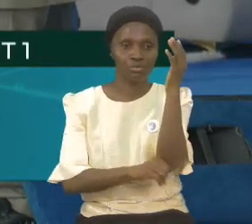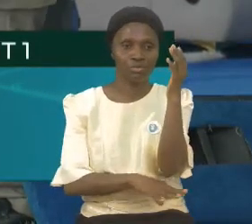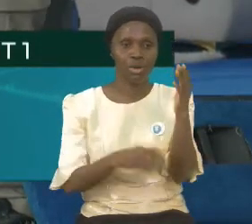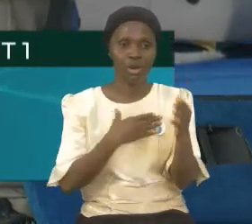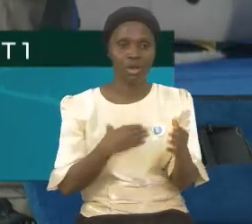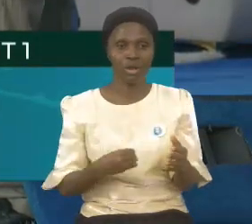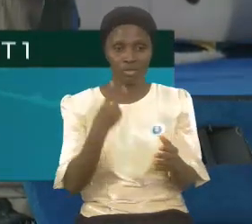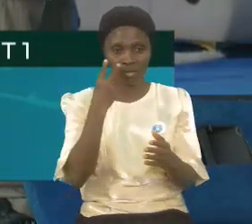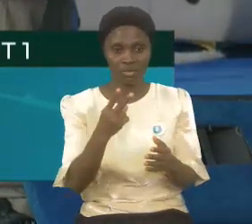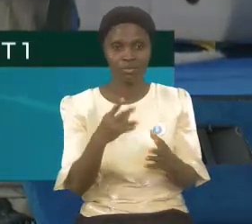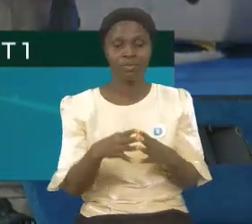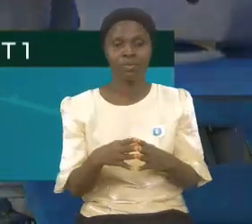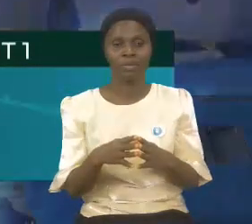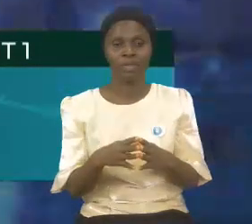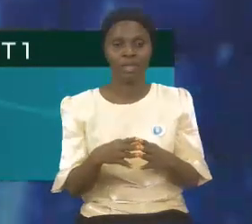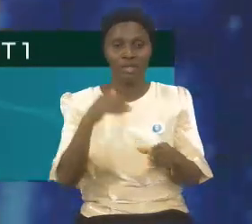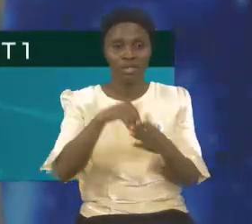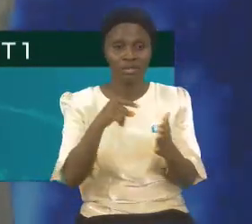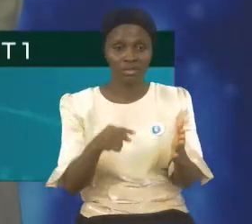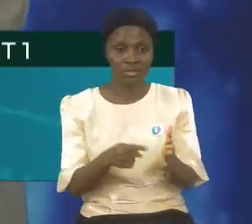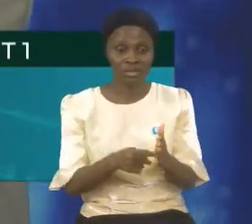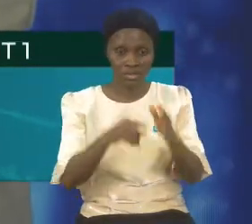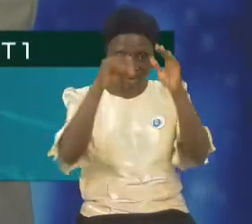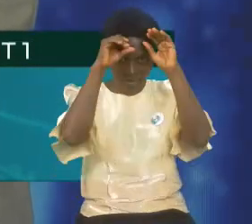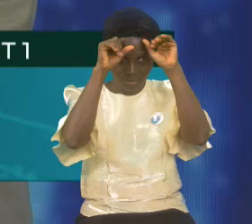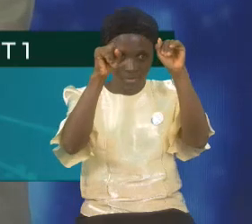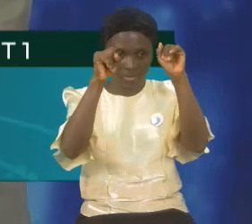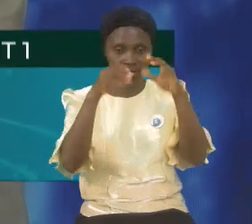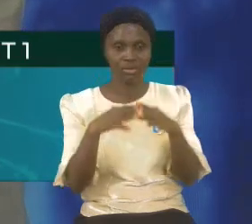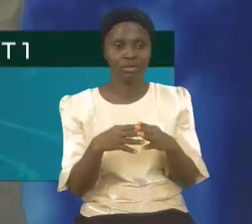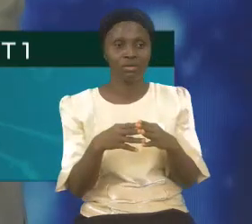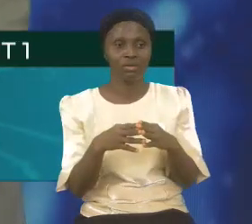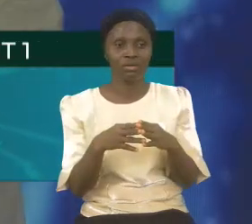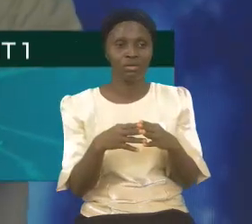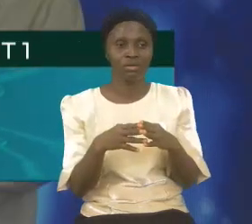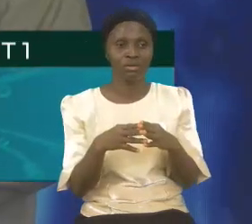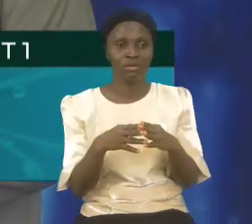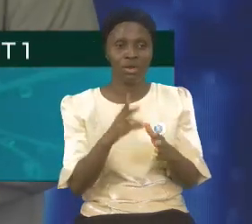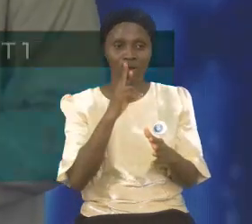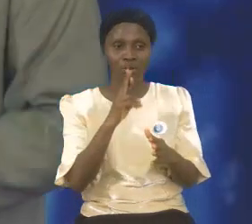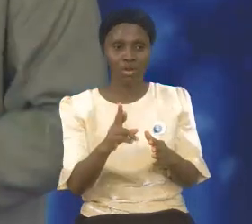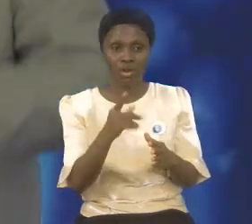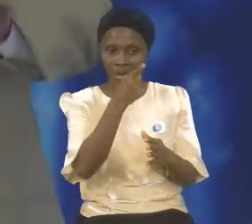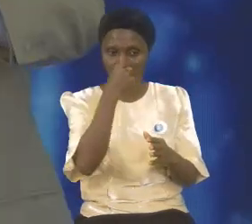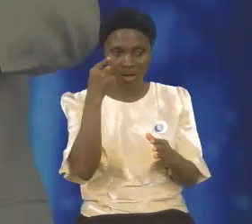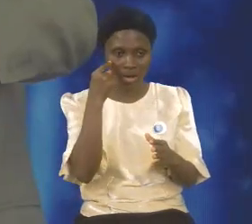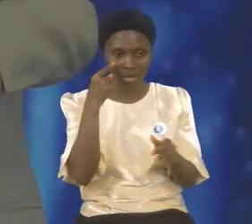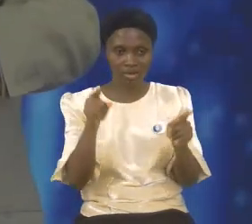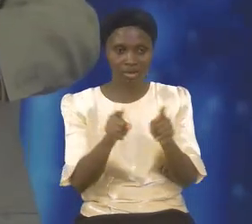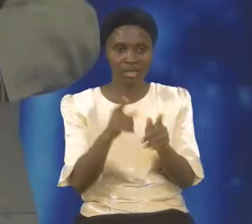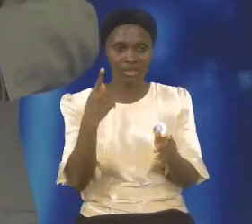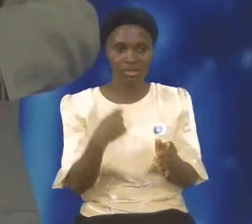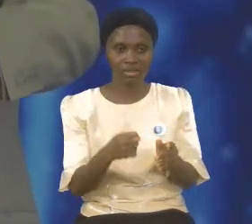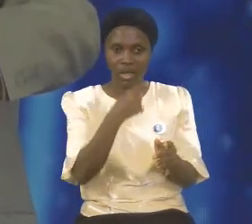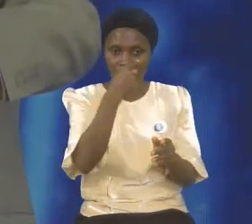he'll bring them down. Behold, in his indeed horn were